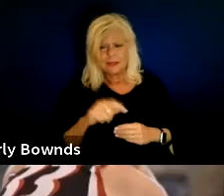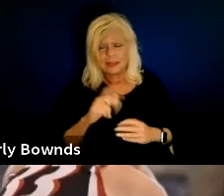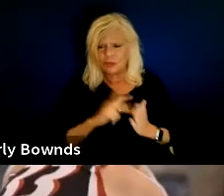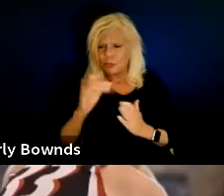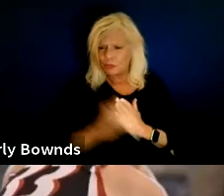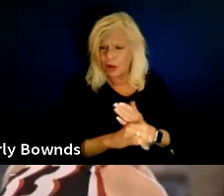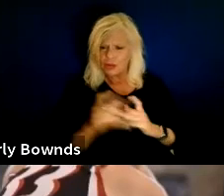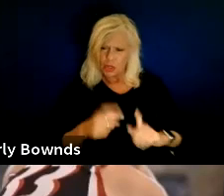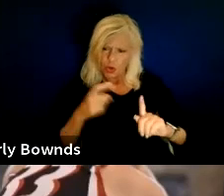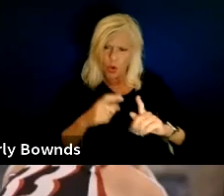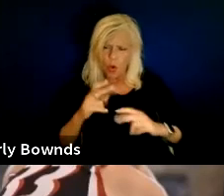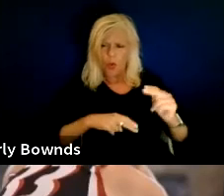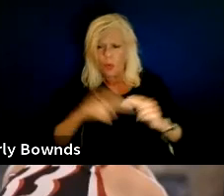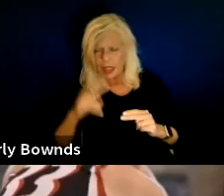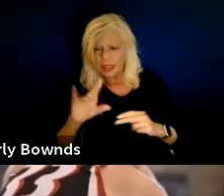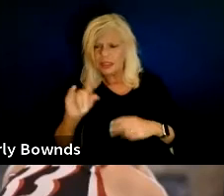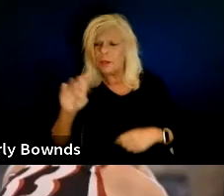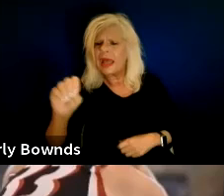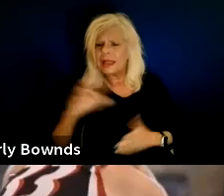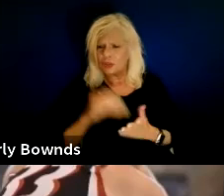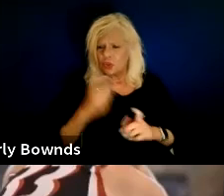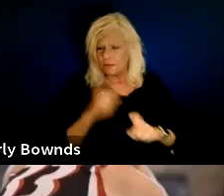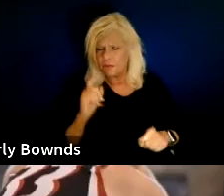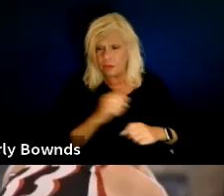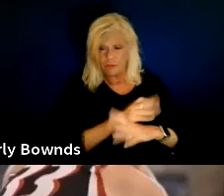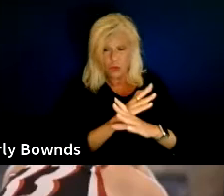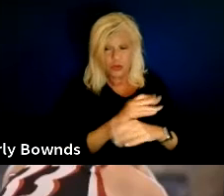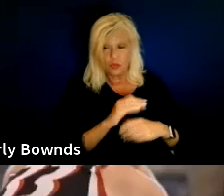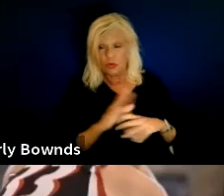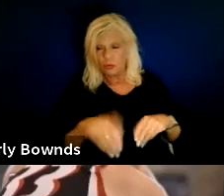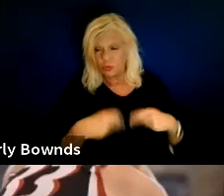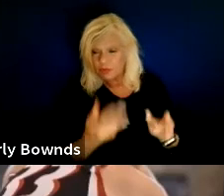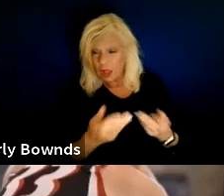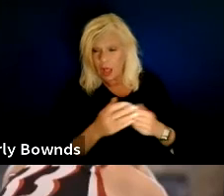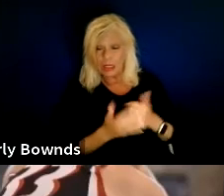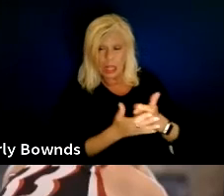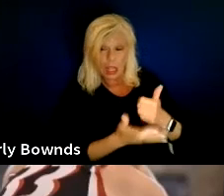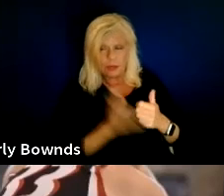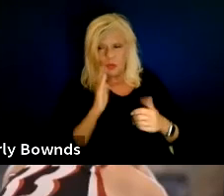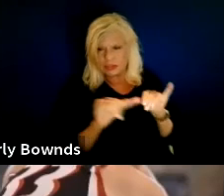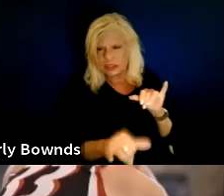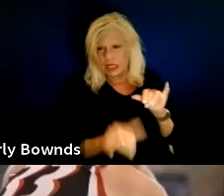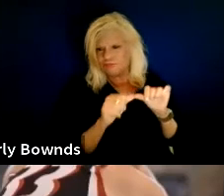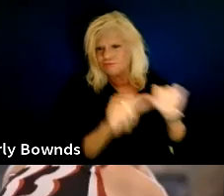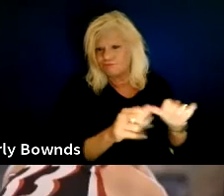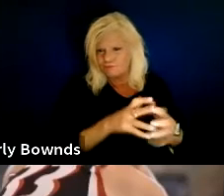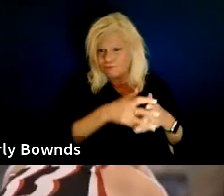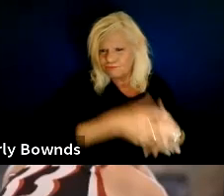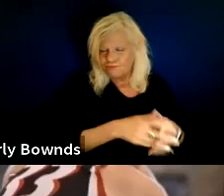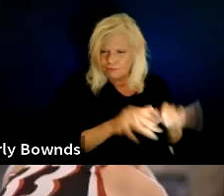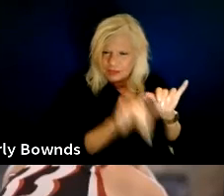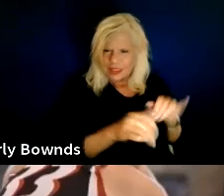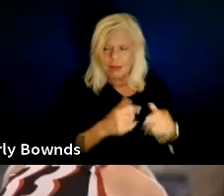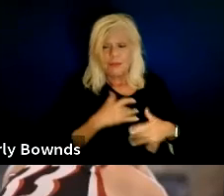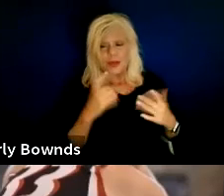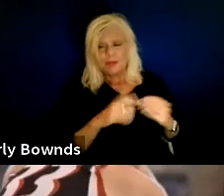really build a base that we can learn from so that our virtual interventions are ones that are here to stay. And so I'm thrilled about